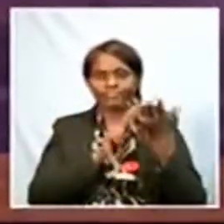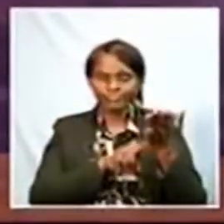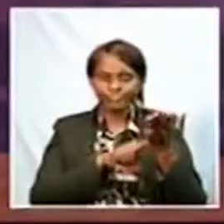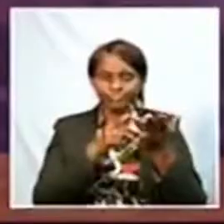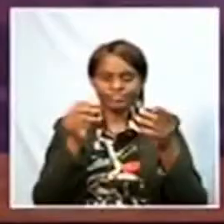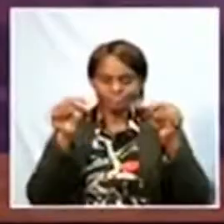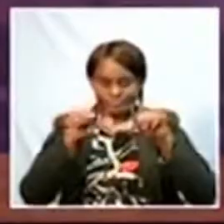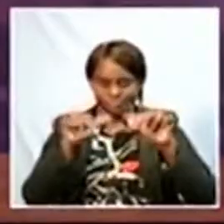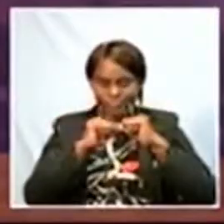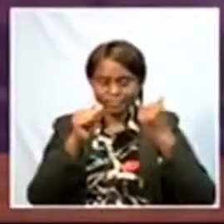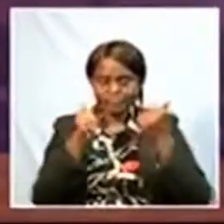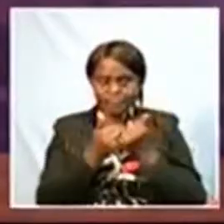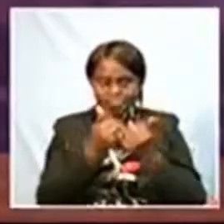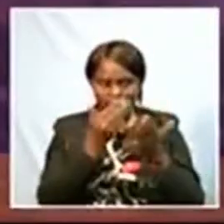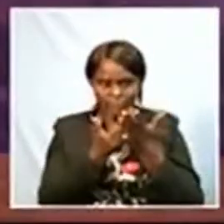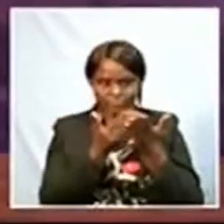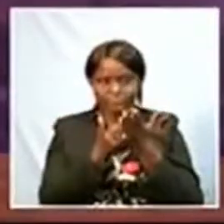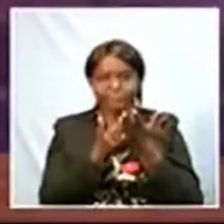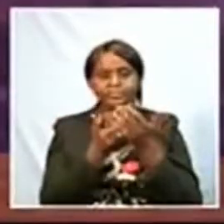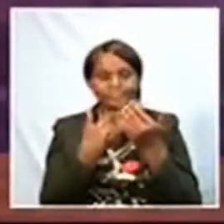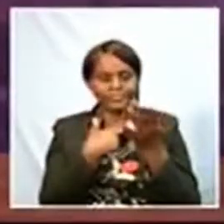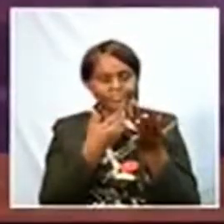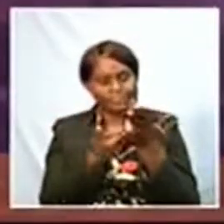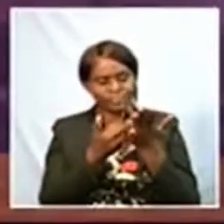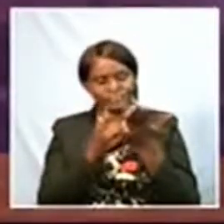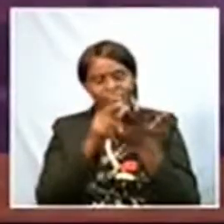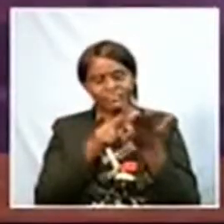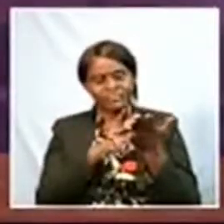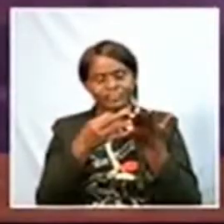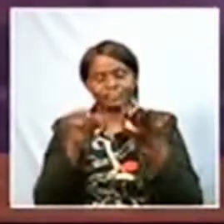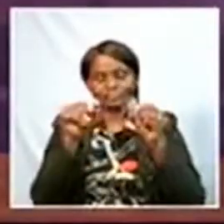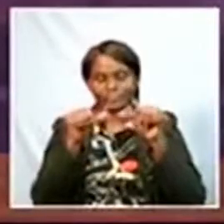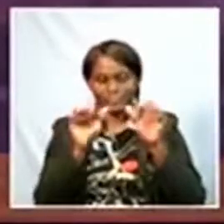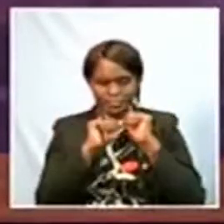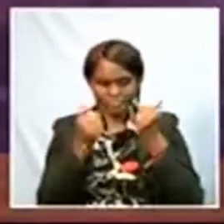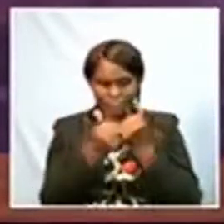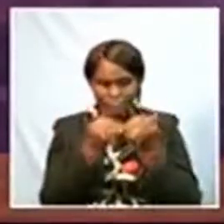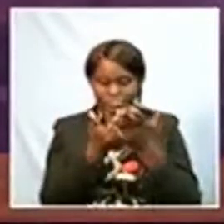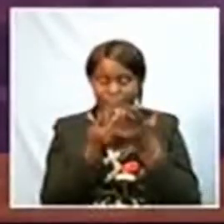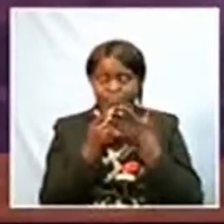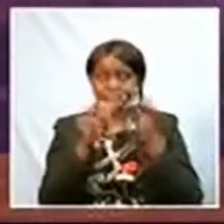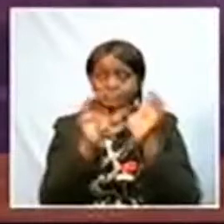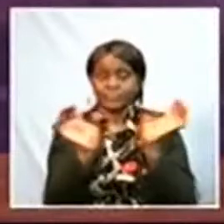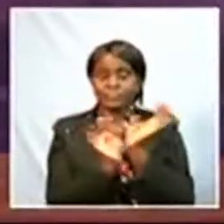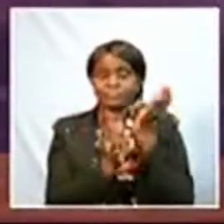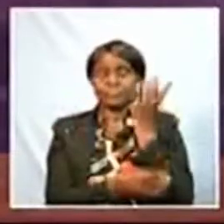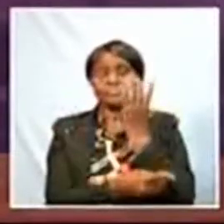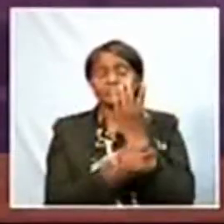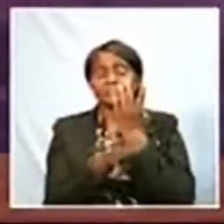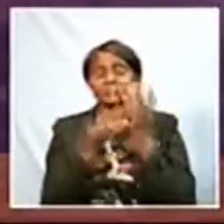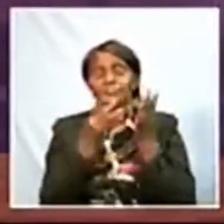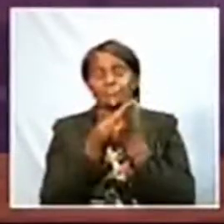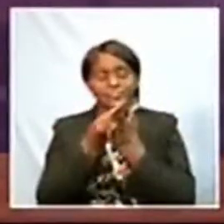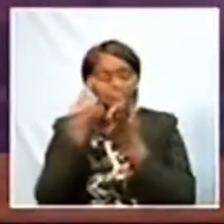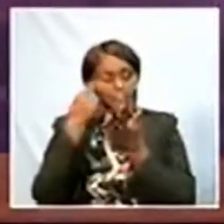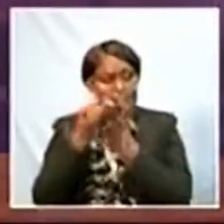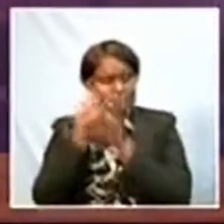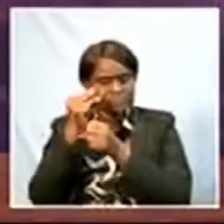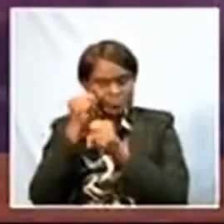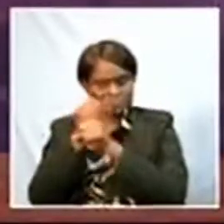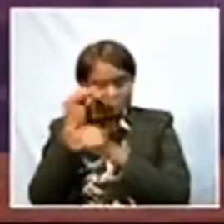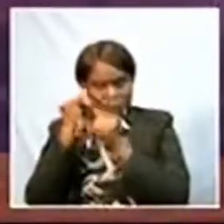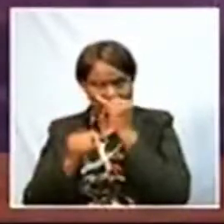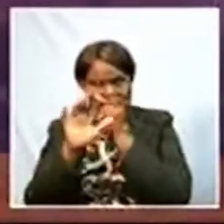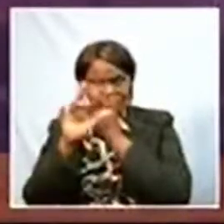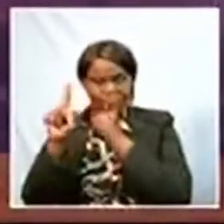the Auditor General, or rather to consider the report of the Auditor General on the Constituency Development Fund for the financial year ended